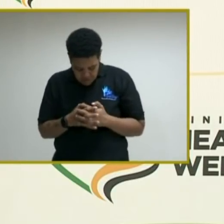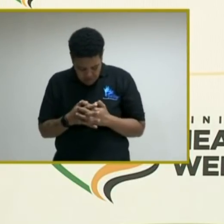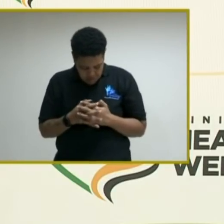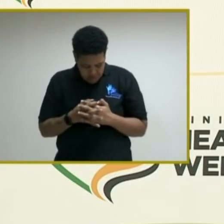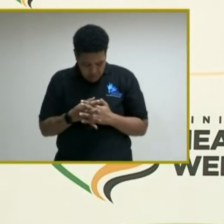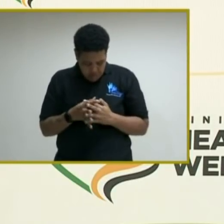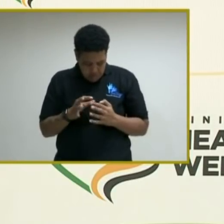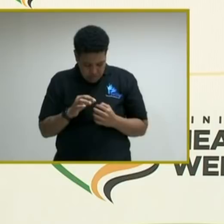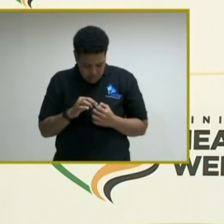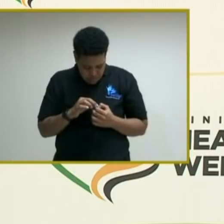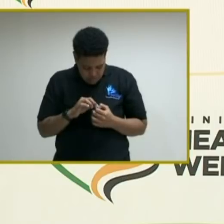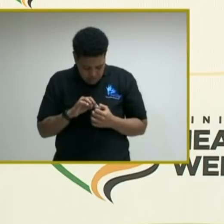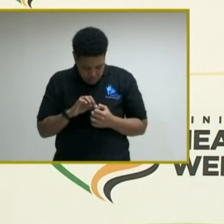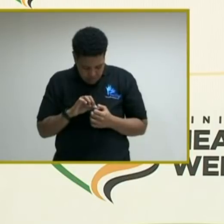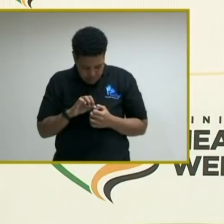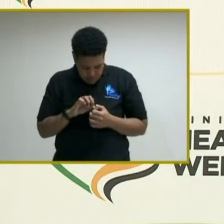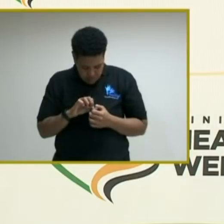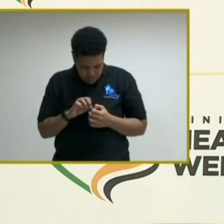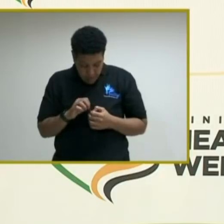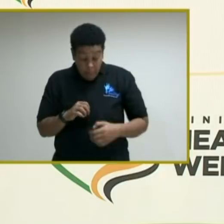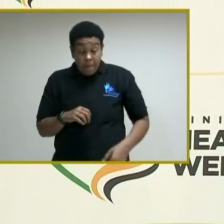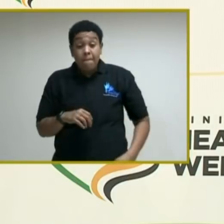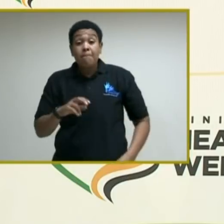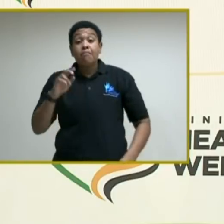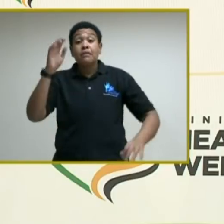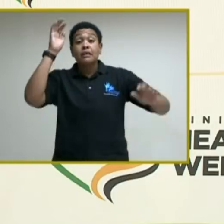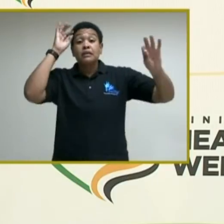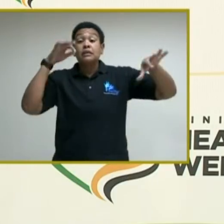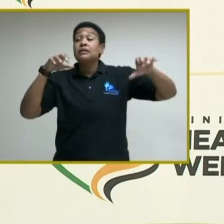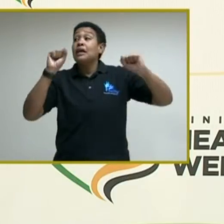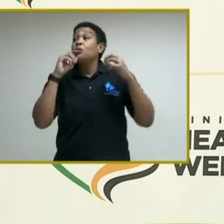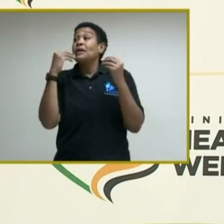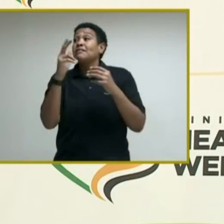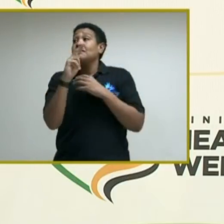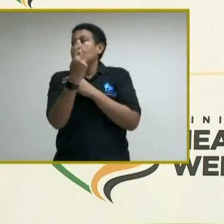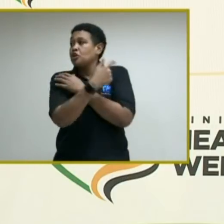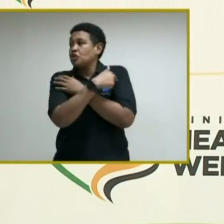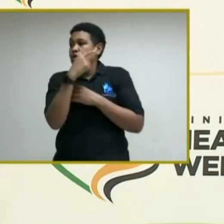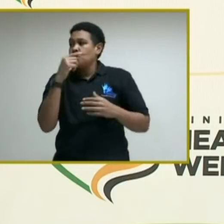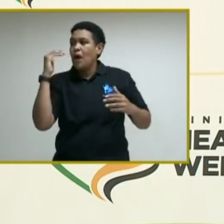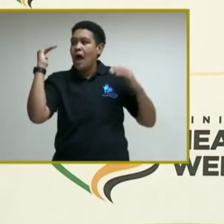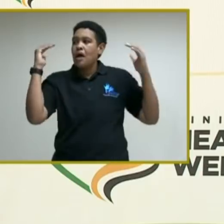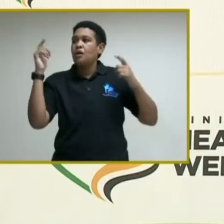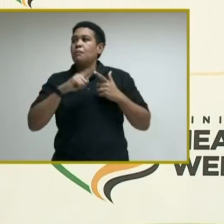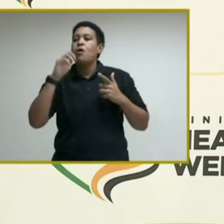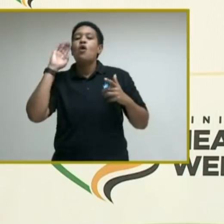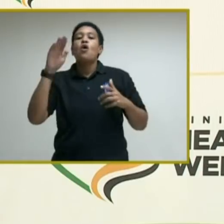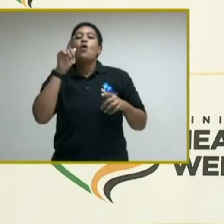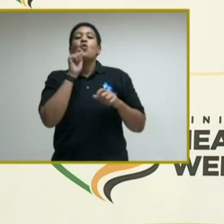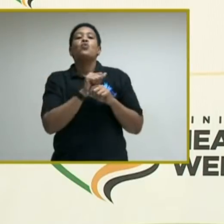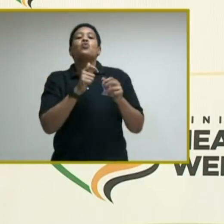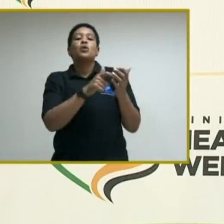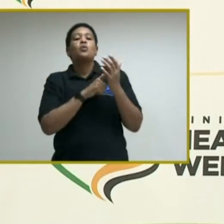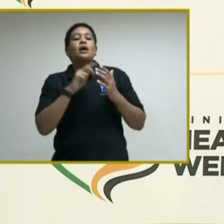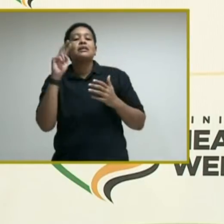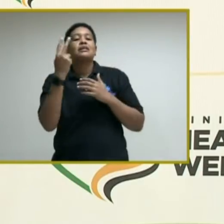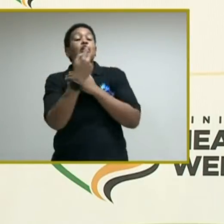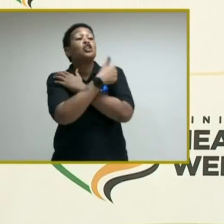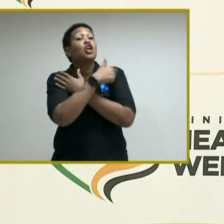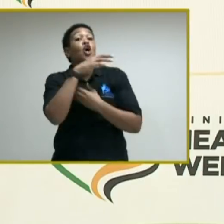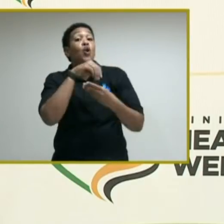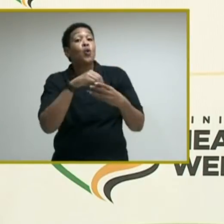taken that we will give the second jab to the adults and to all who require the second jab, including